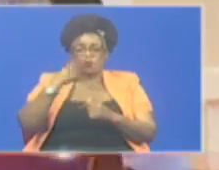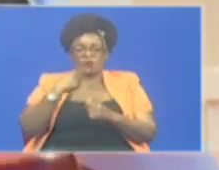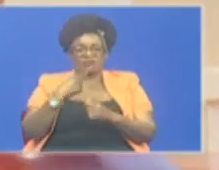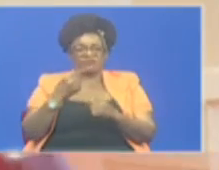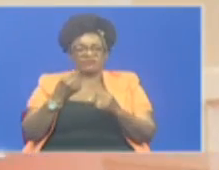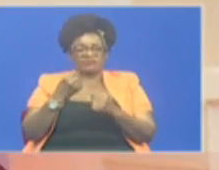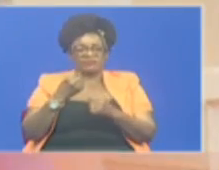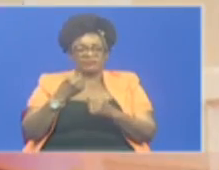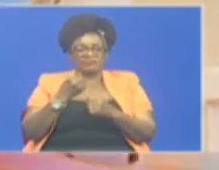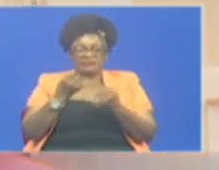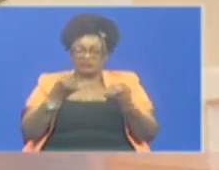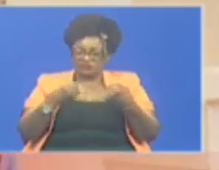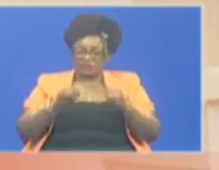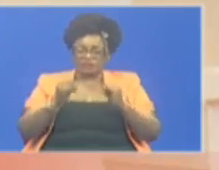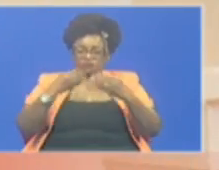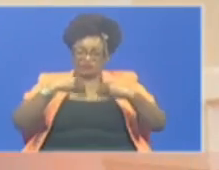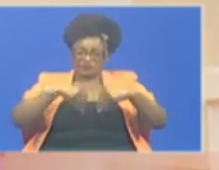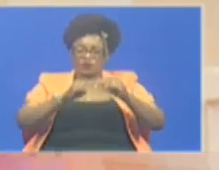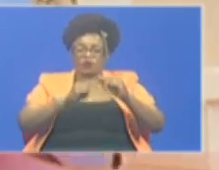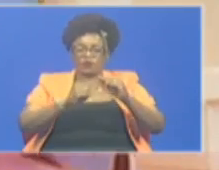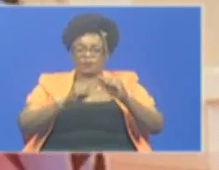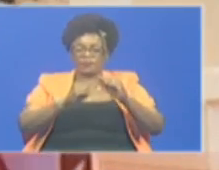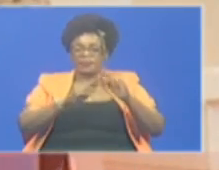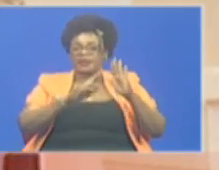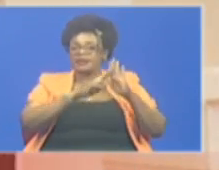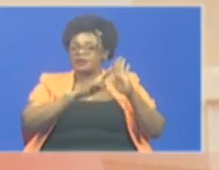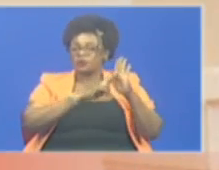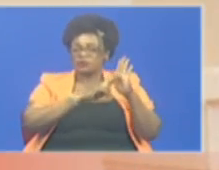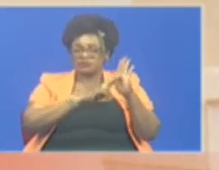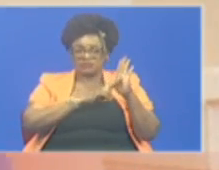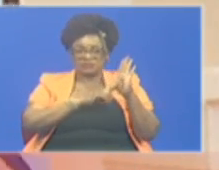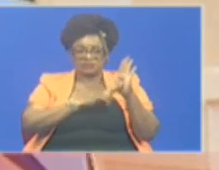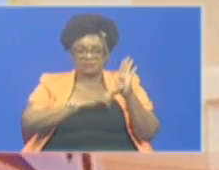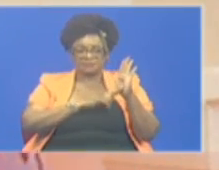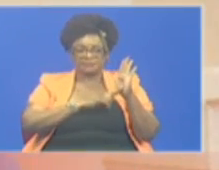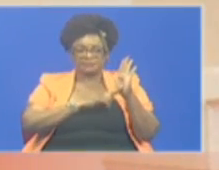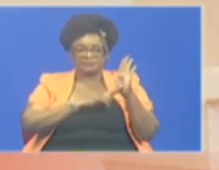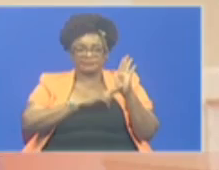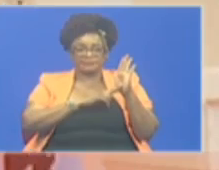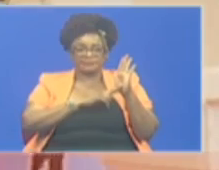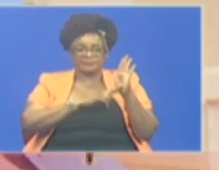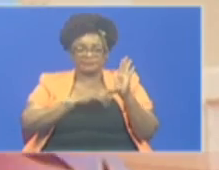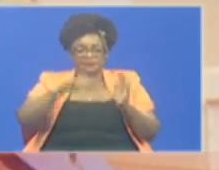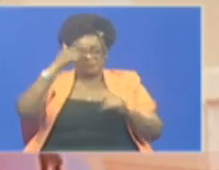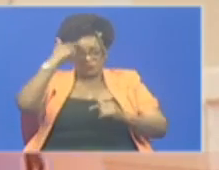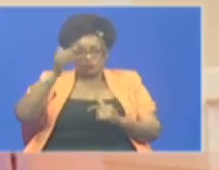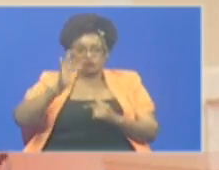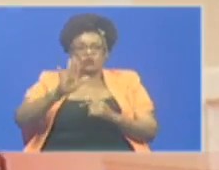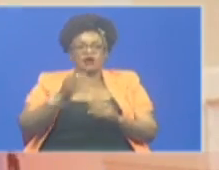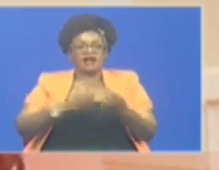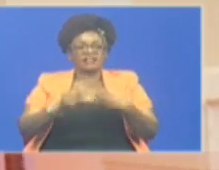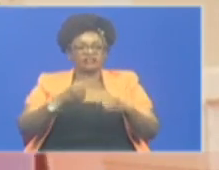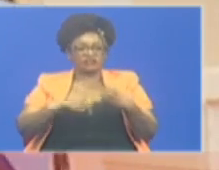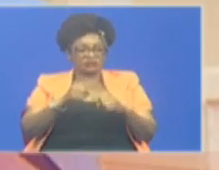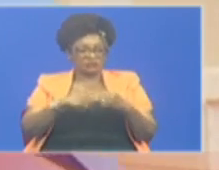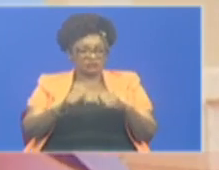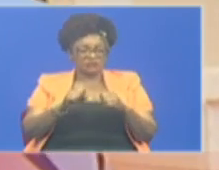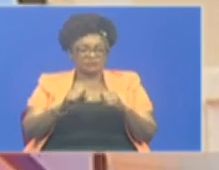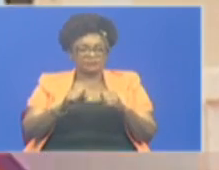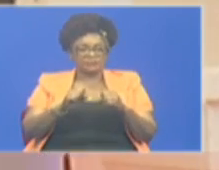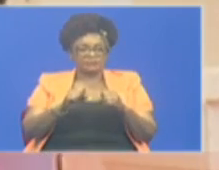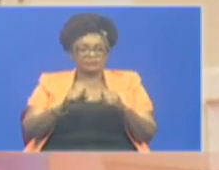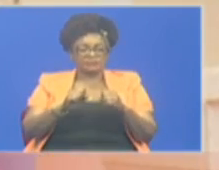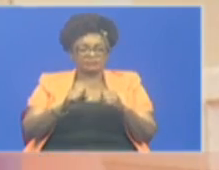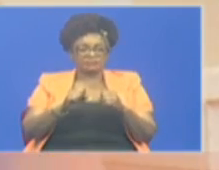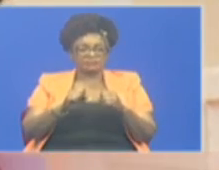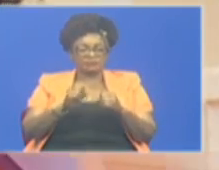to be in compliance with these necessary measures, because your actions are, without